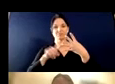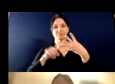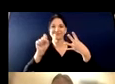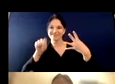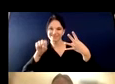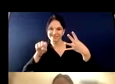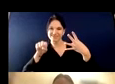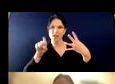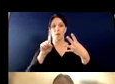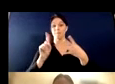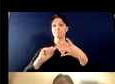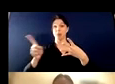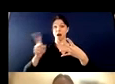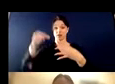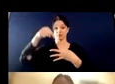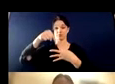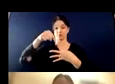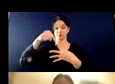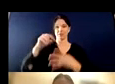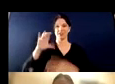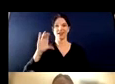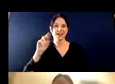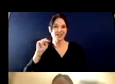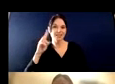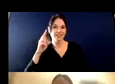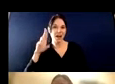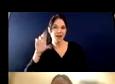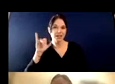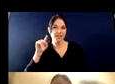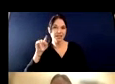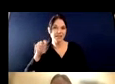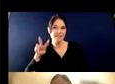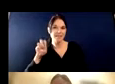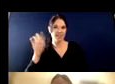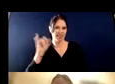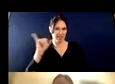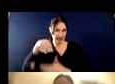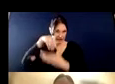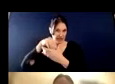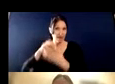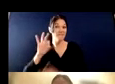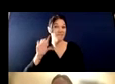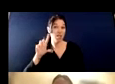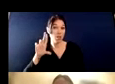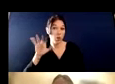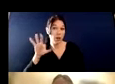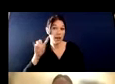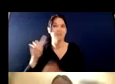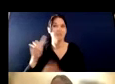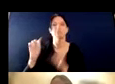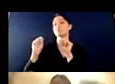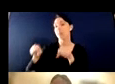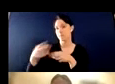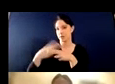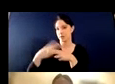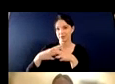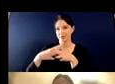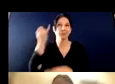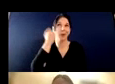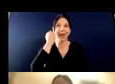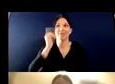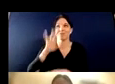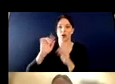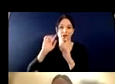conductive component, such as the middle ear fluid, can be temporary. So if your child is given antibiotics,